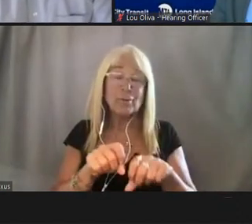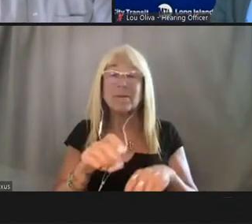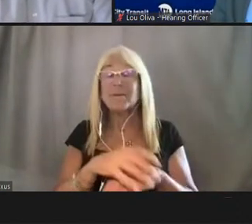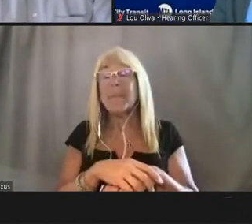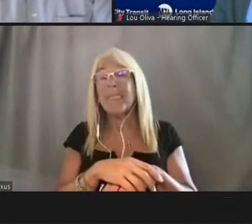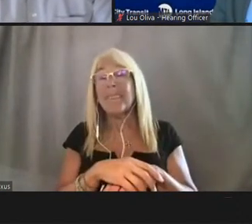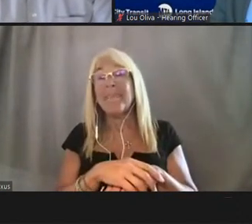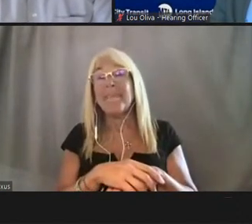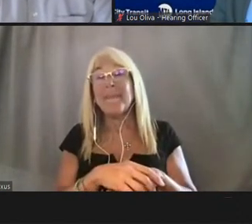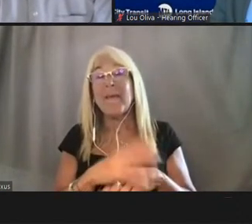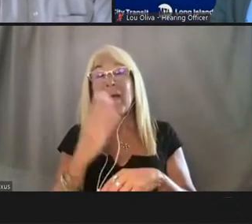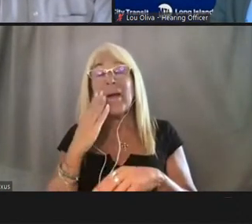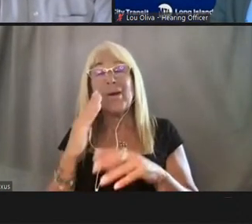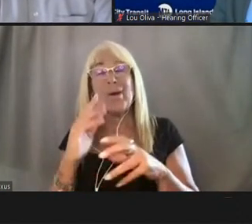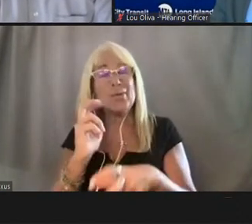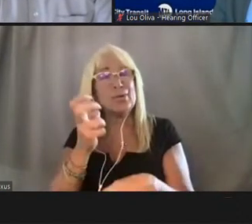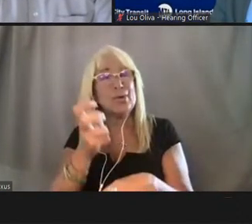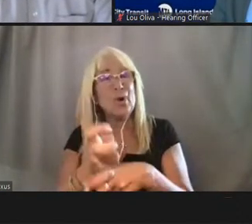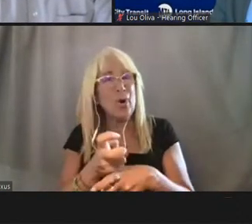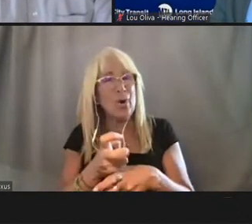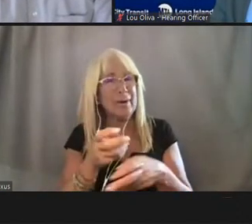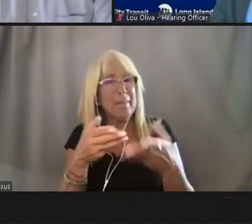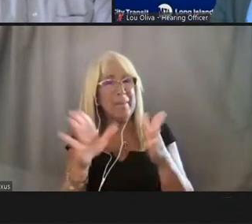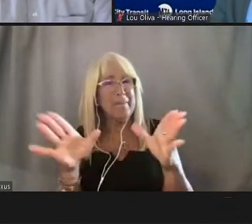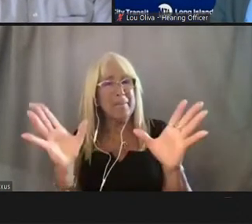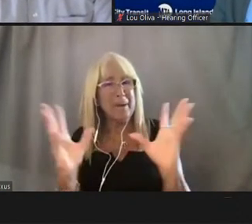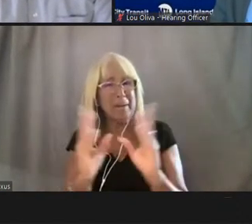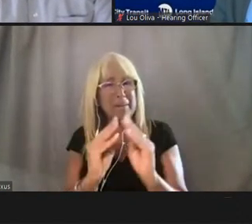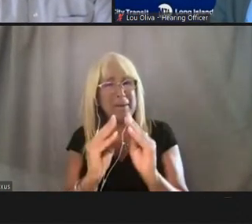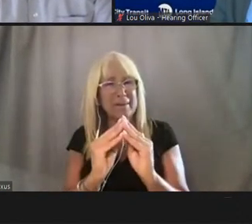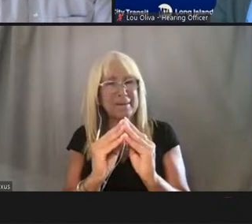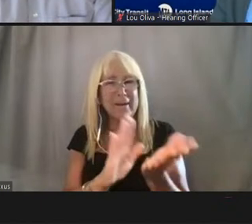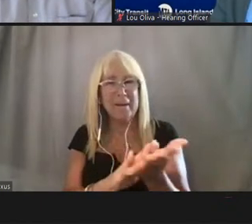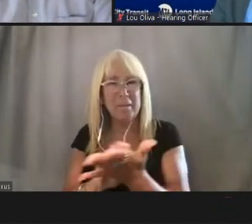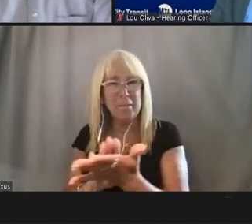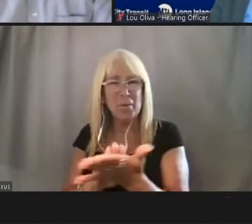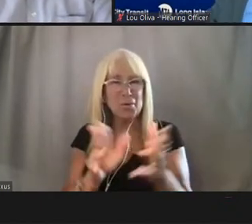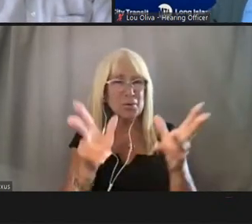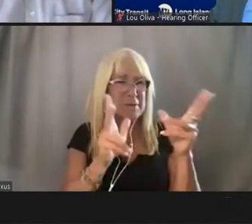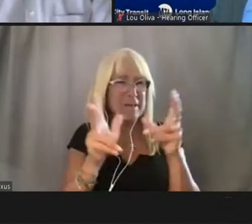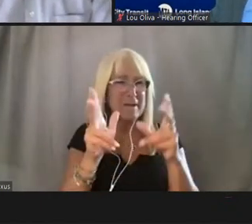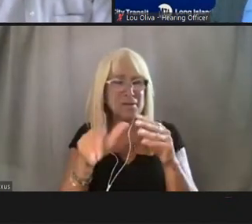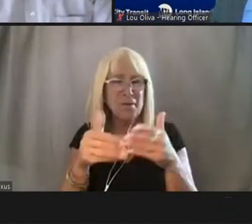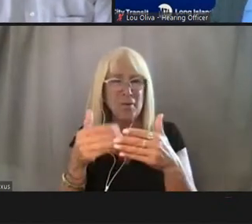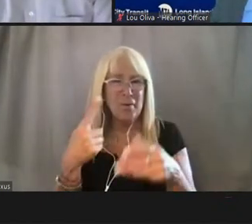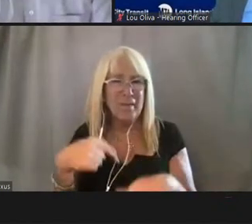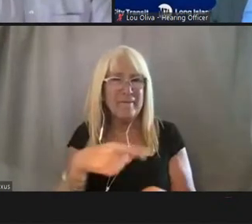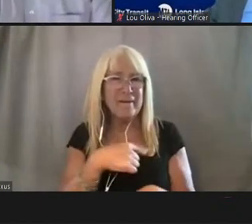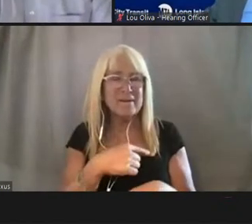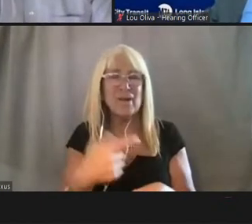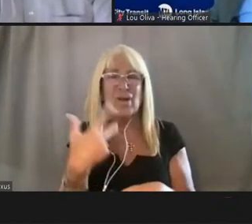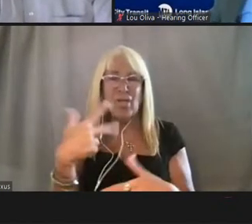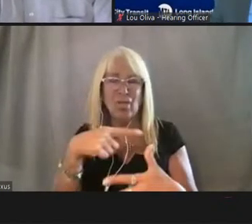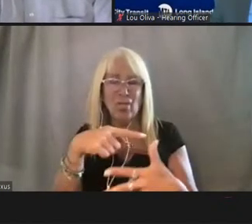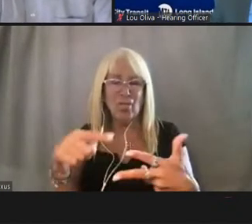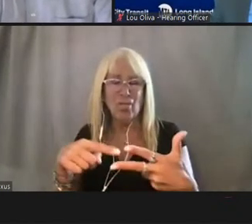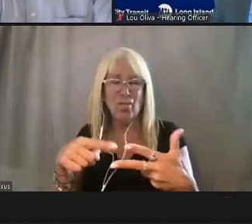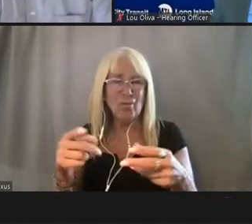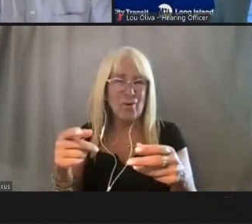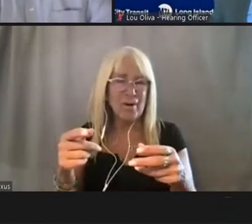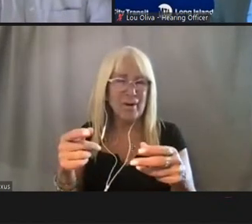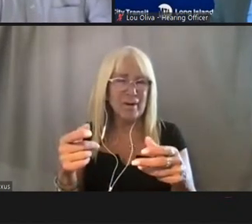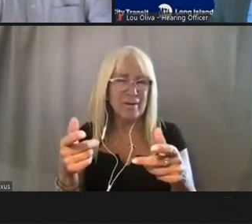and I know how hard it is to listen to so many people I applaud you for doing so I'm going to make just three quick points